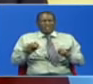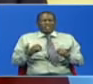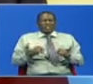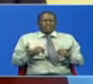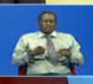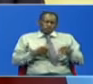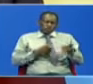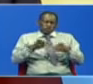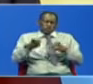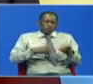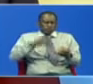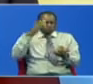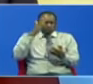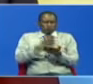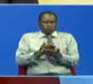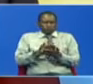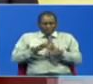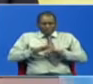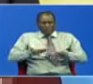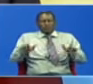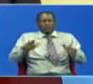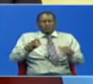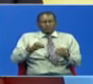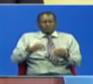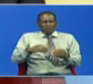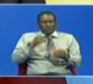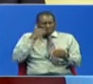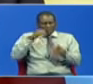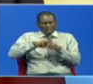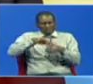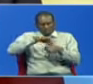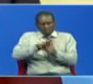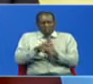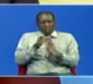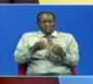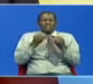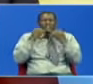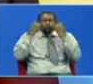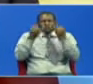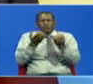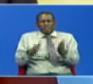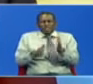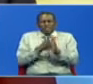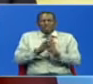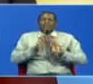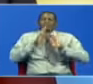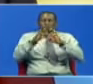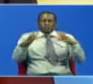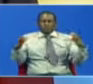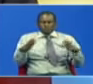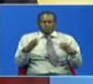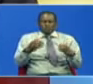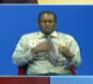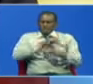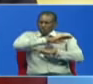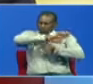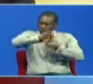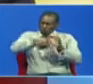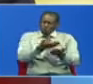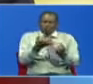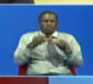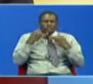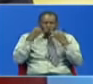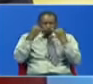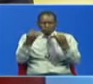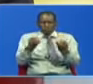curtail a pandemic. So we do that. That information is available. The rapid response team have all those details.